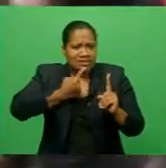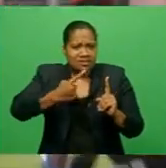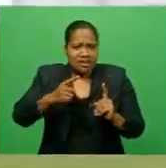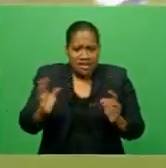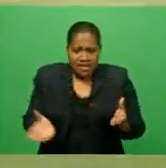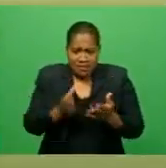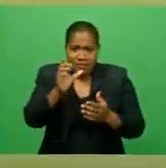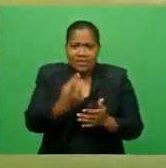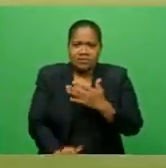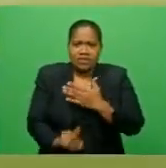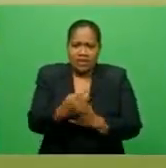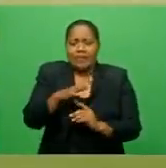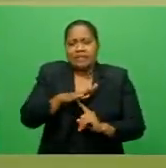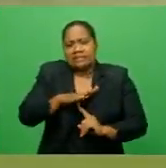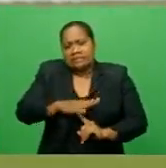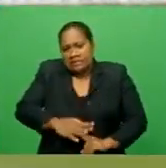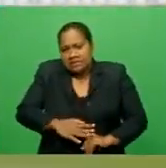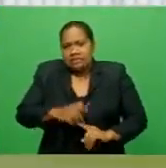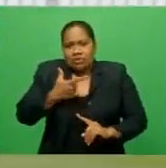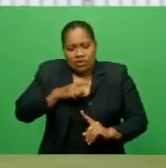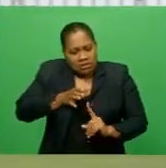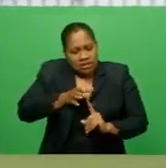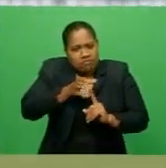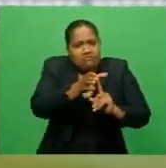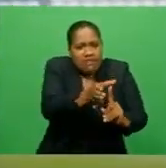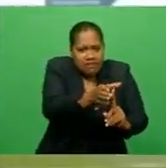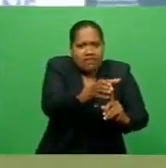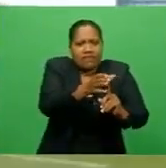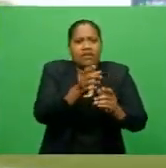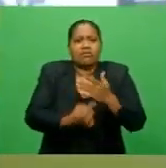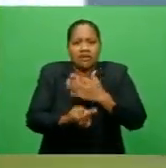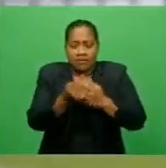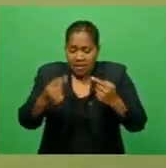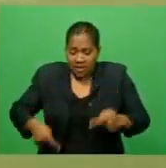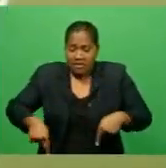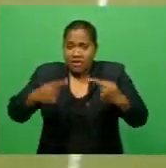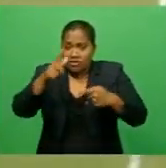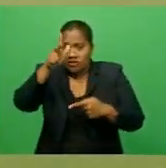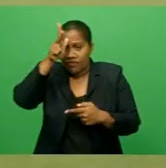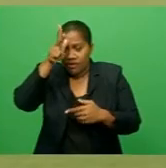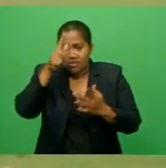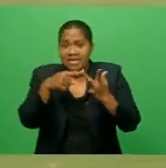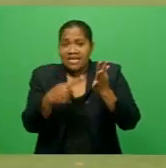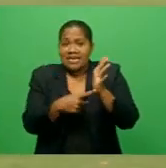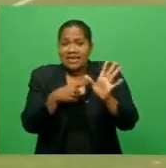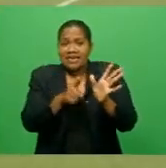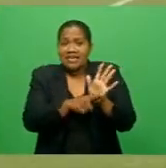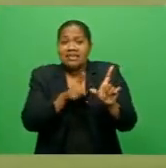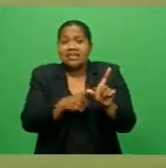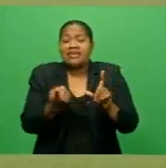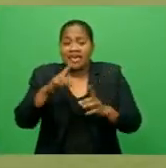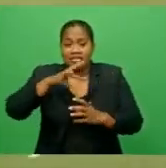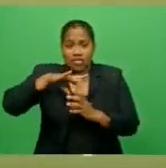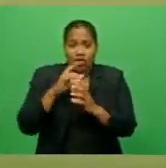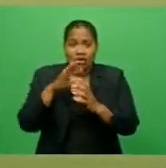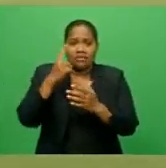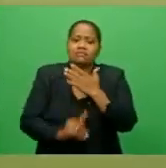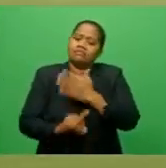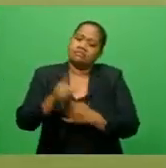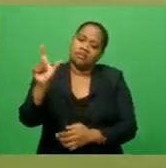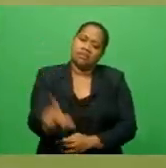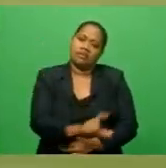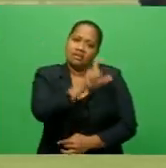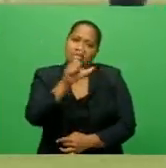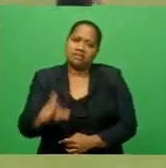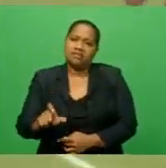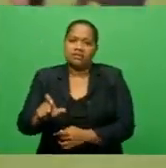to go into quarantine, forcing their final matches against France, Italy and Scotland to be cancelled. He says the players are